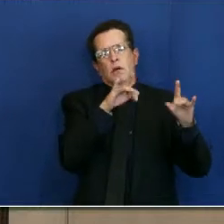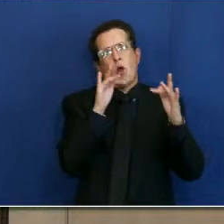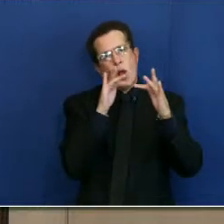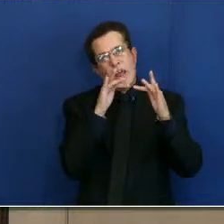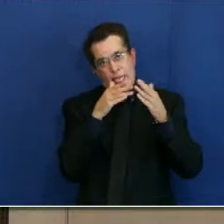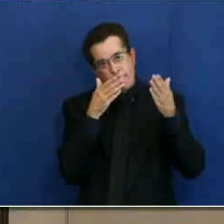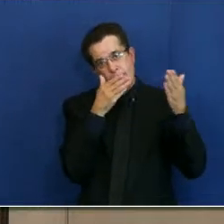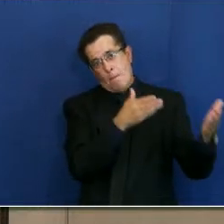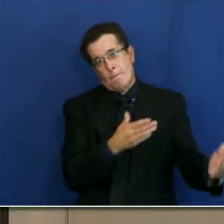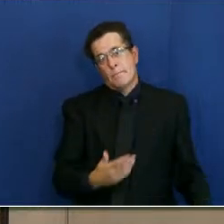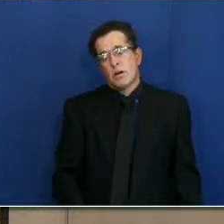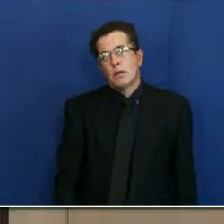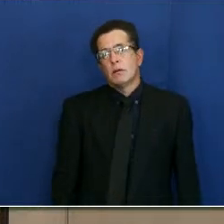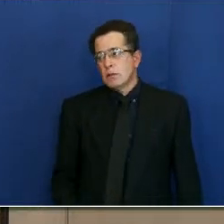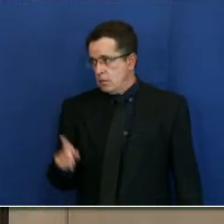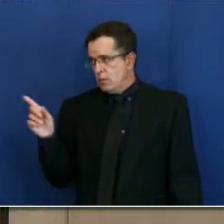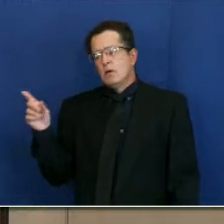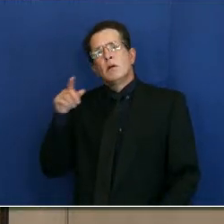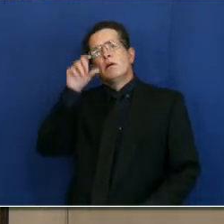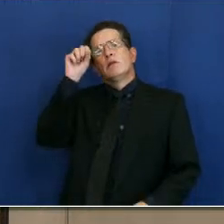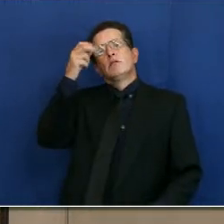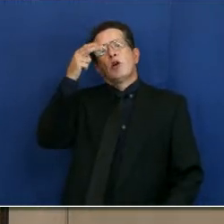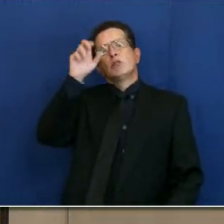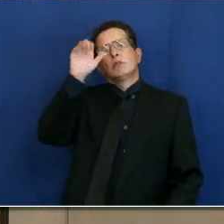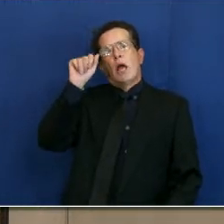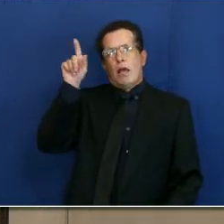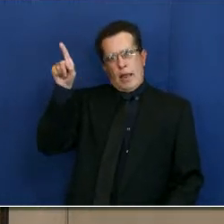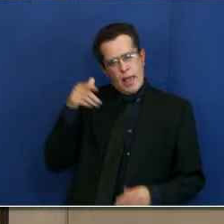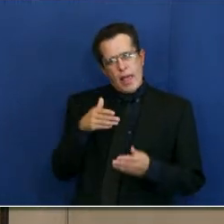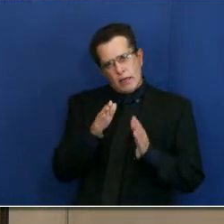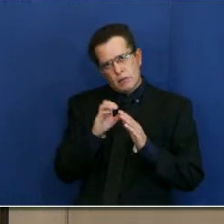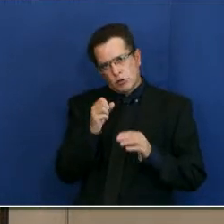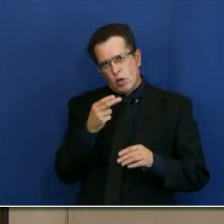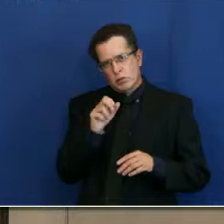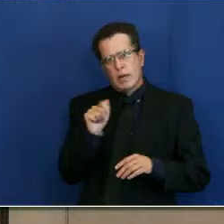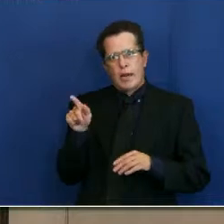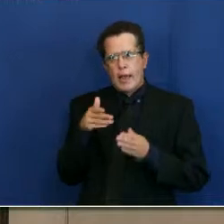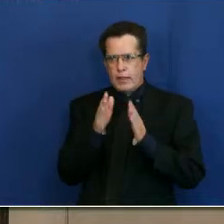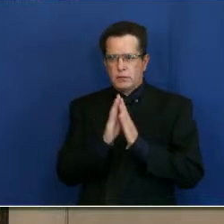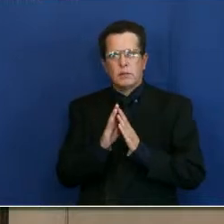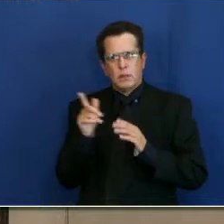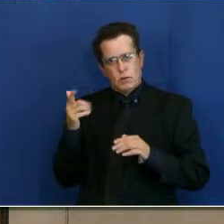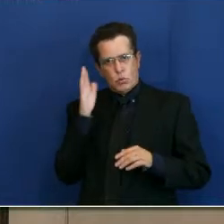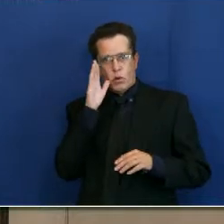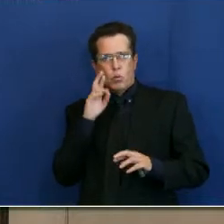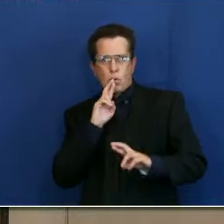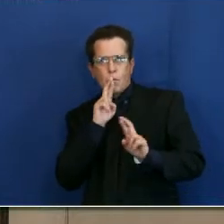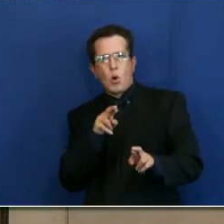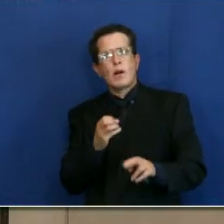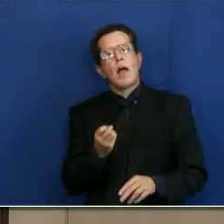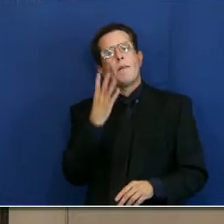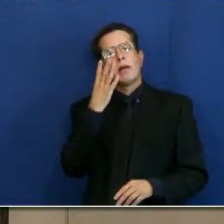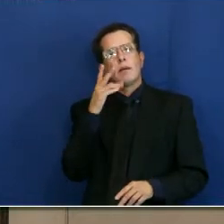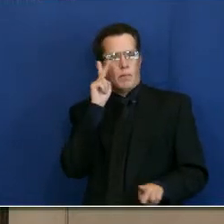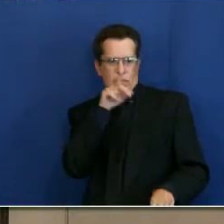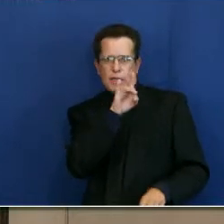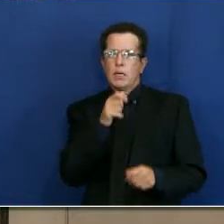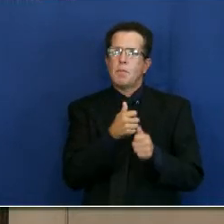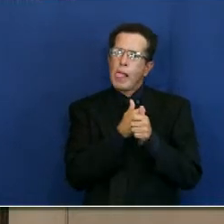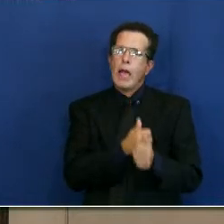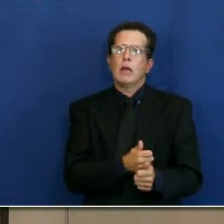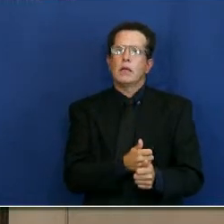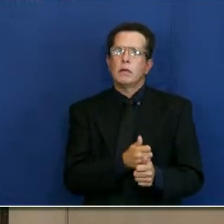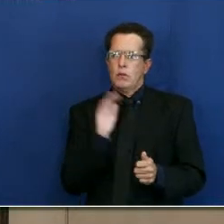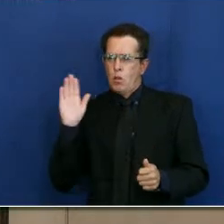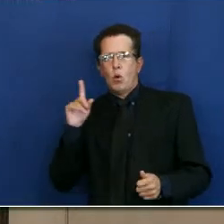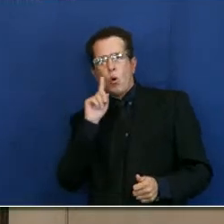Does that make sense? So at some point, will you have a but at some point, will you have a report on how many people are complying with either